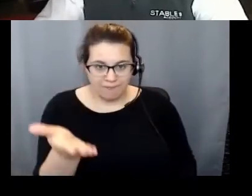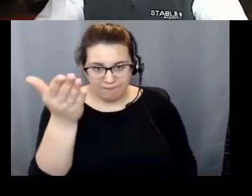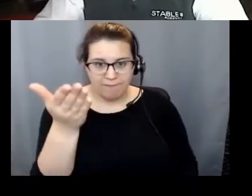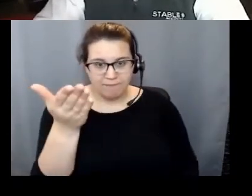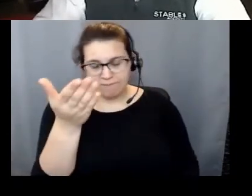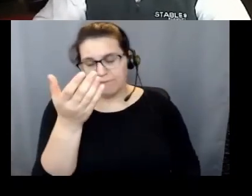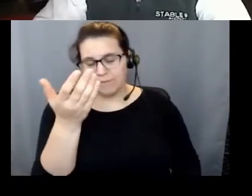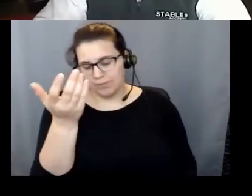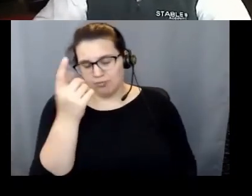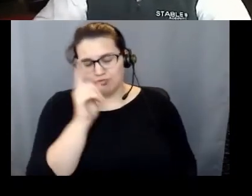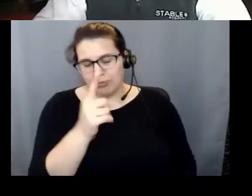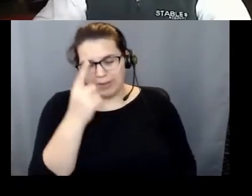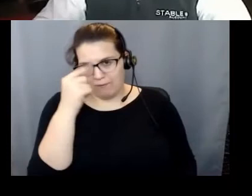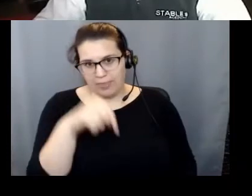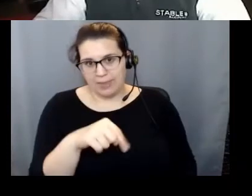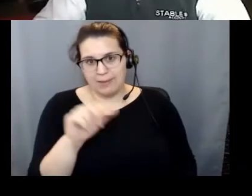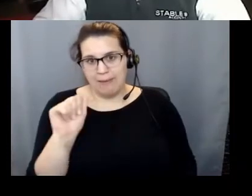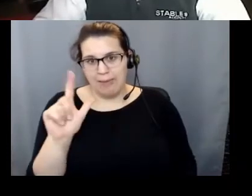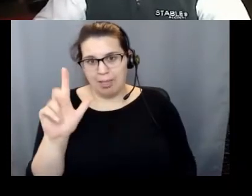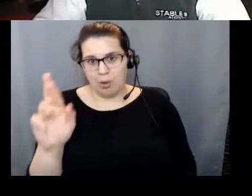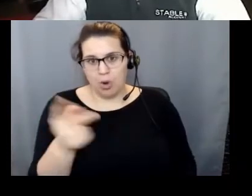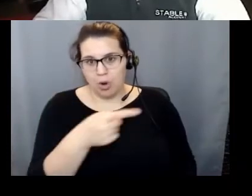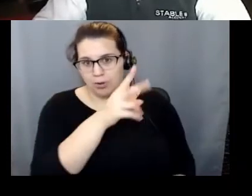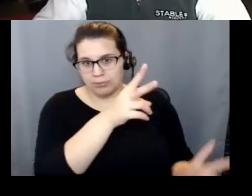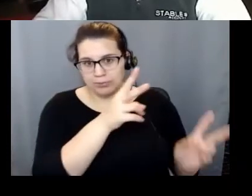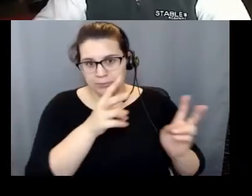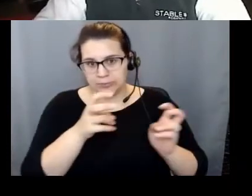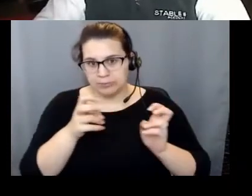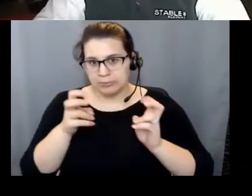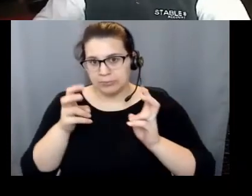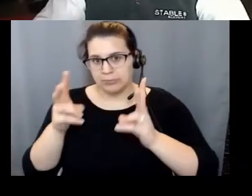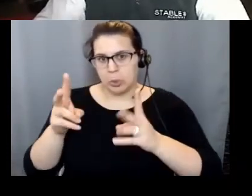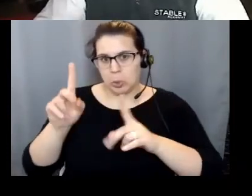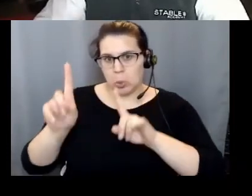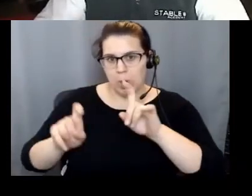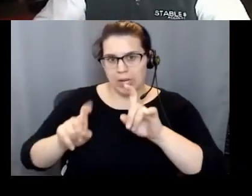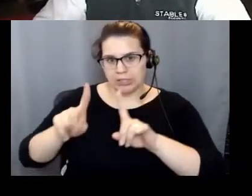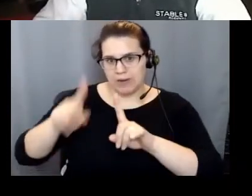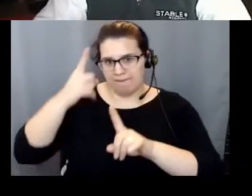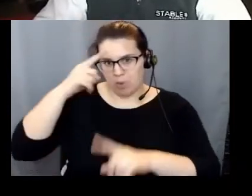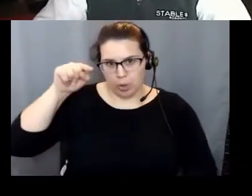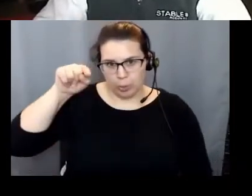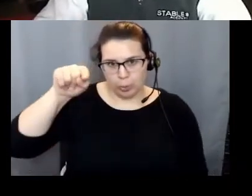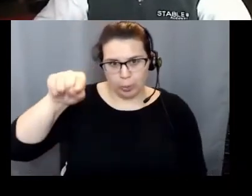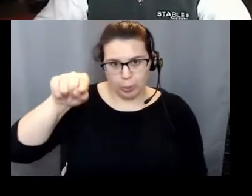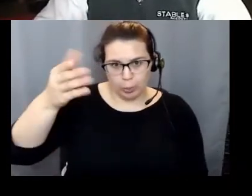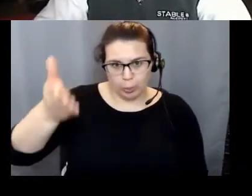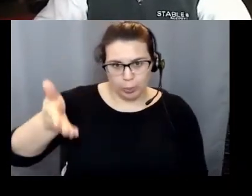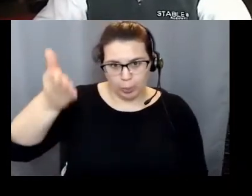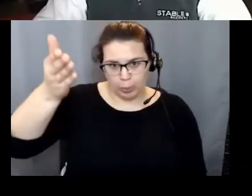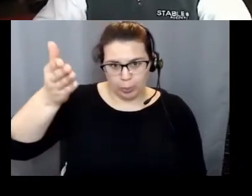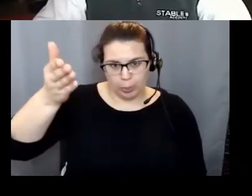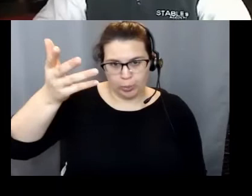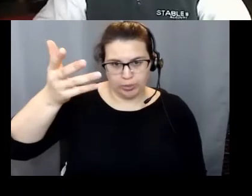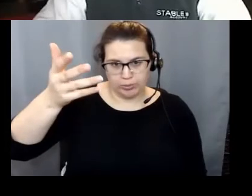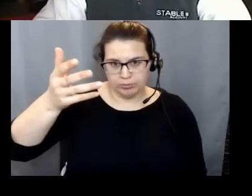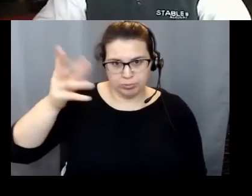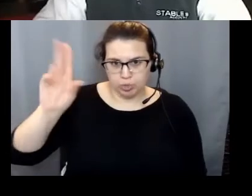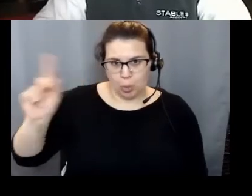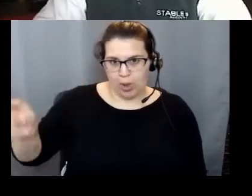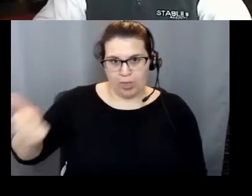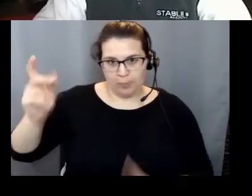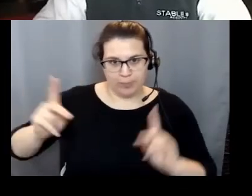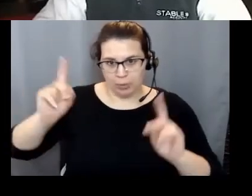the authorized legal representative, and presents you questions that you should only be the one able to answer. Things